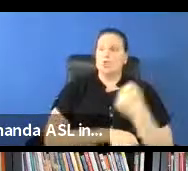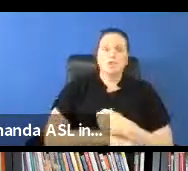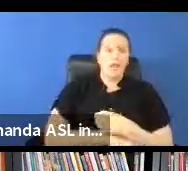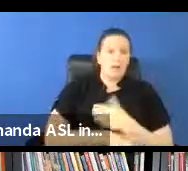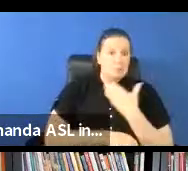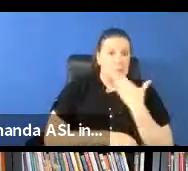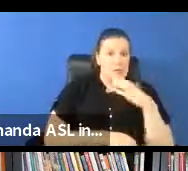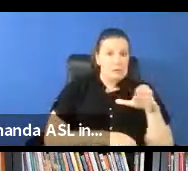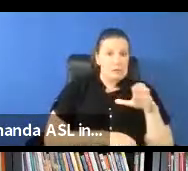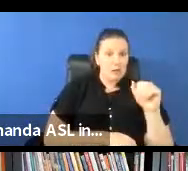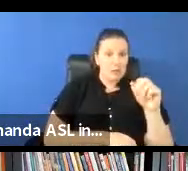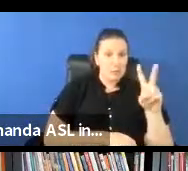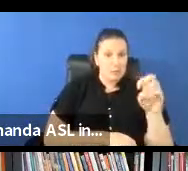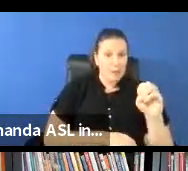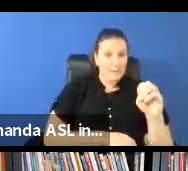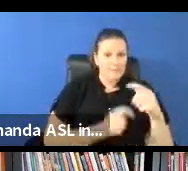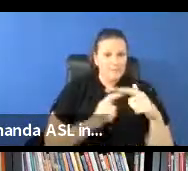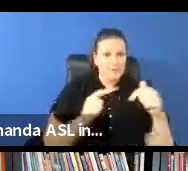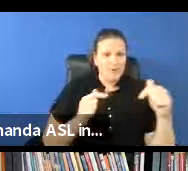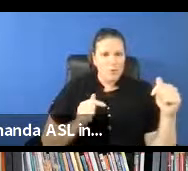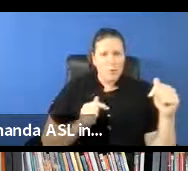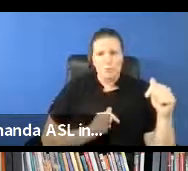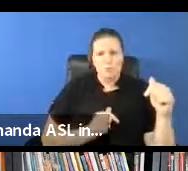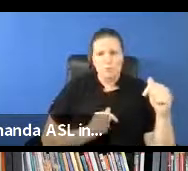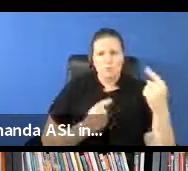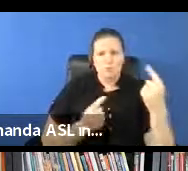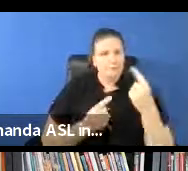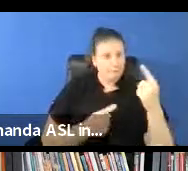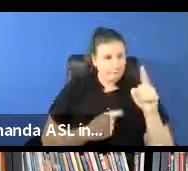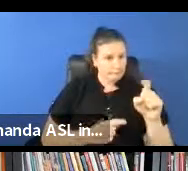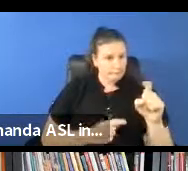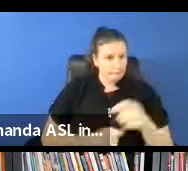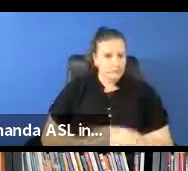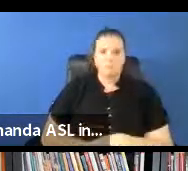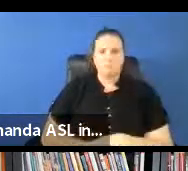heat wave or those kinds of considerations.